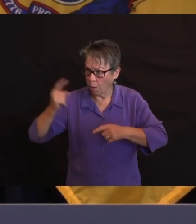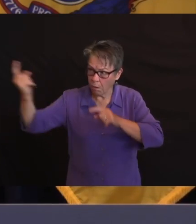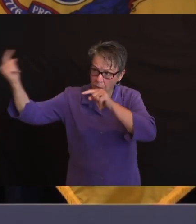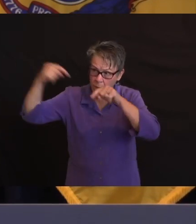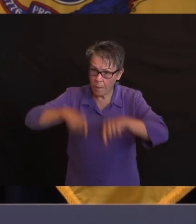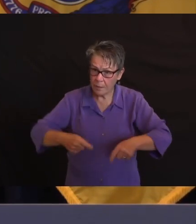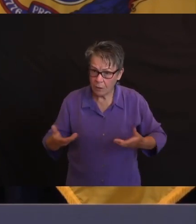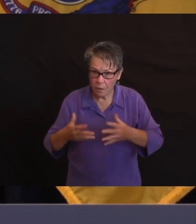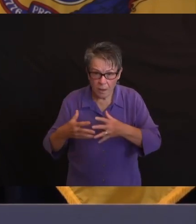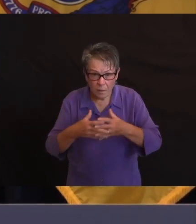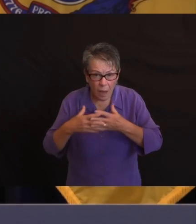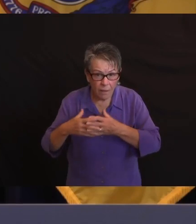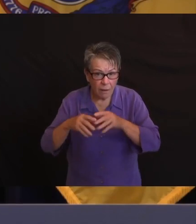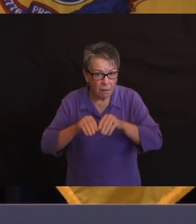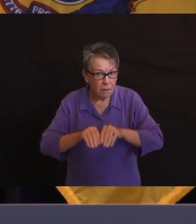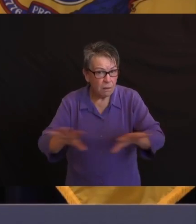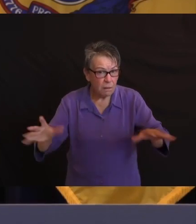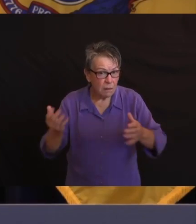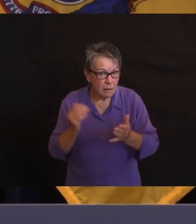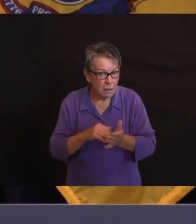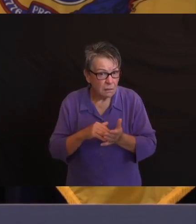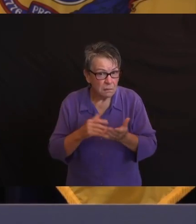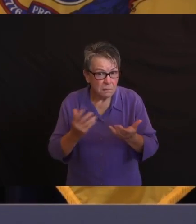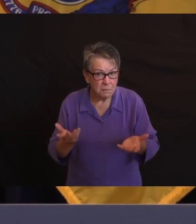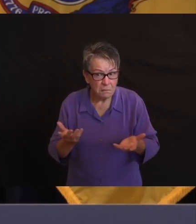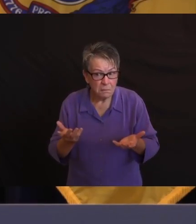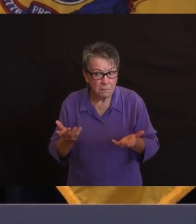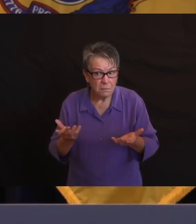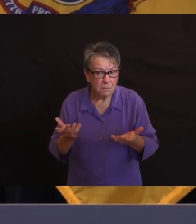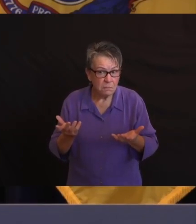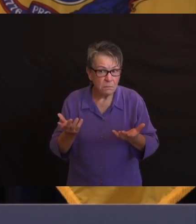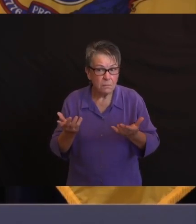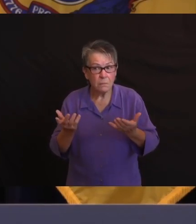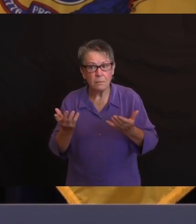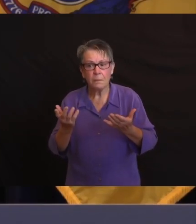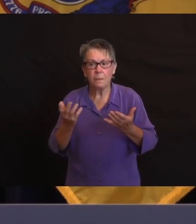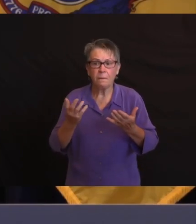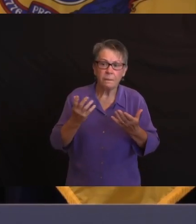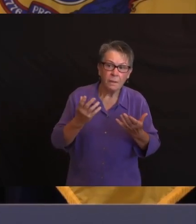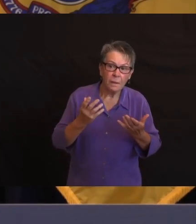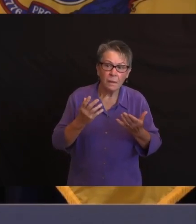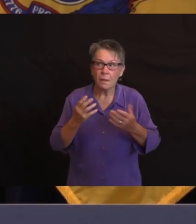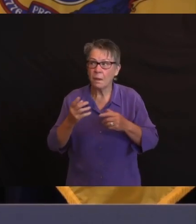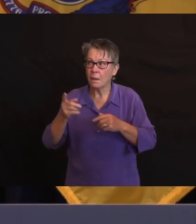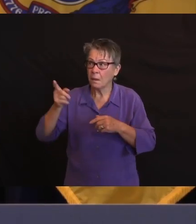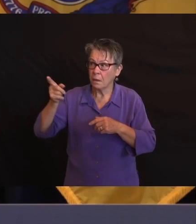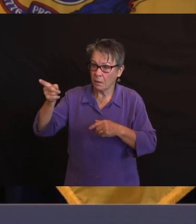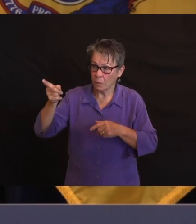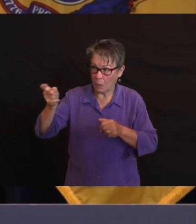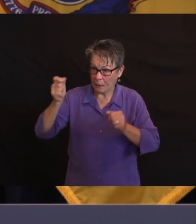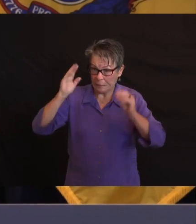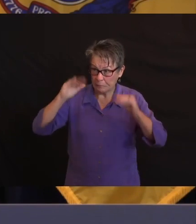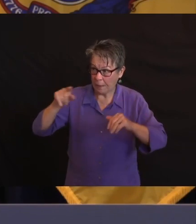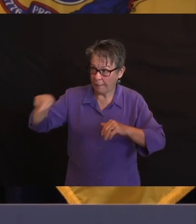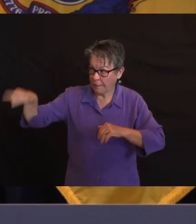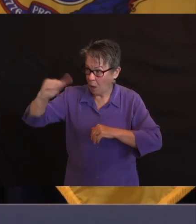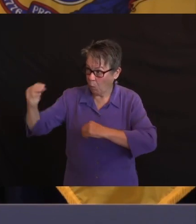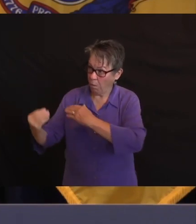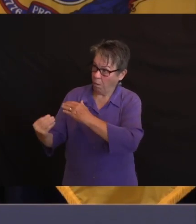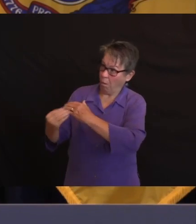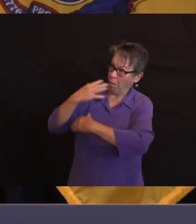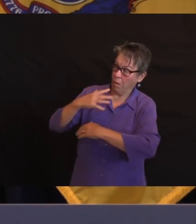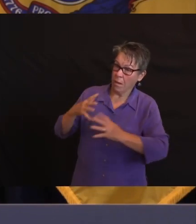lag time can we expect between something happening there and something coming here? And for Governor Murphy, the legislature a few moments